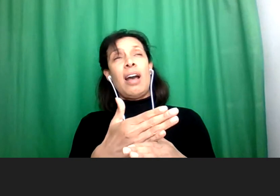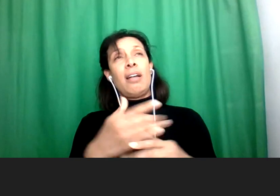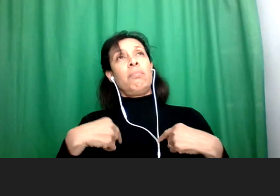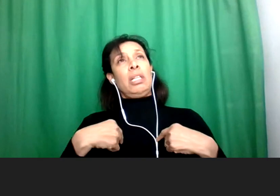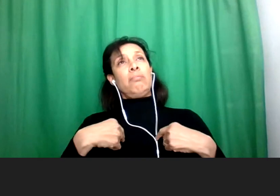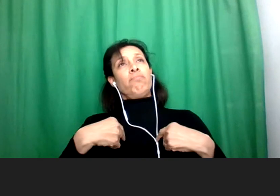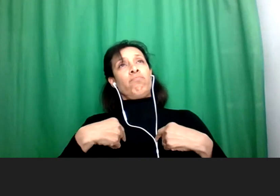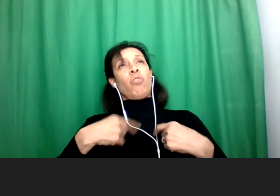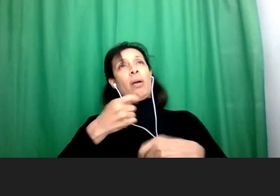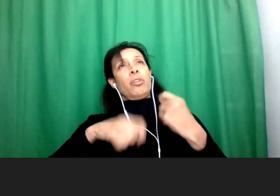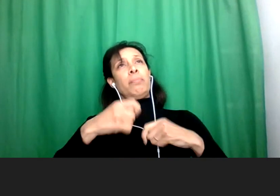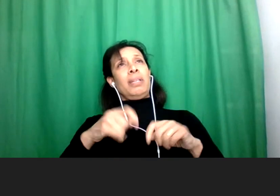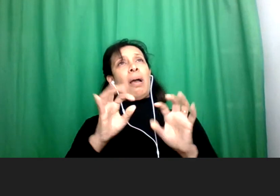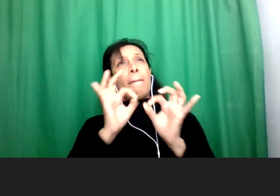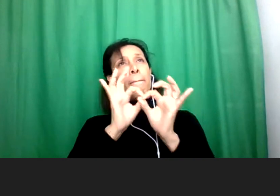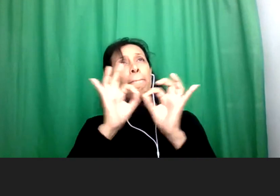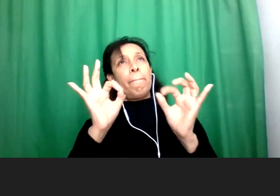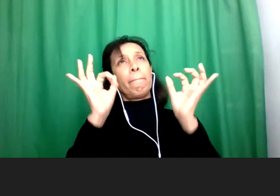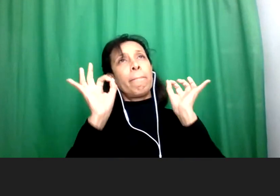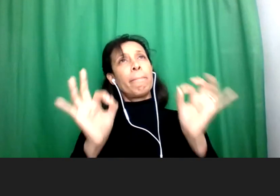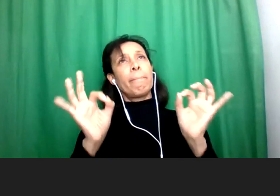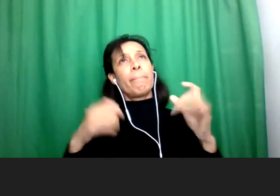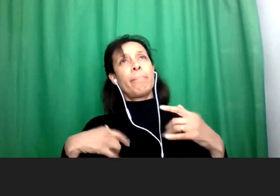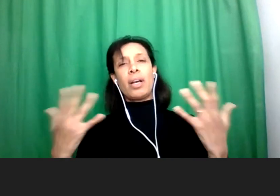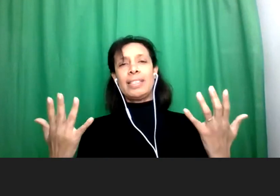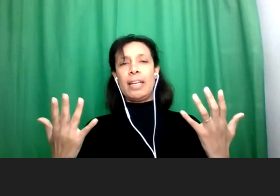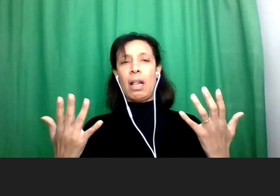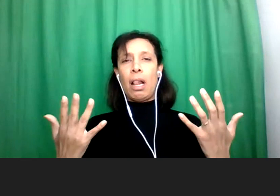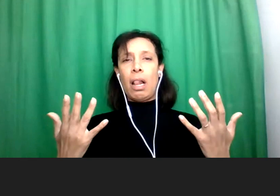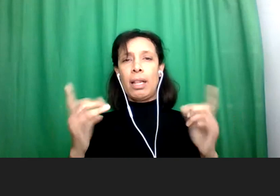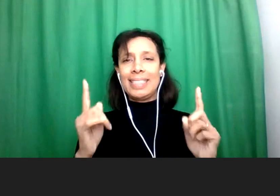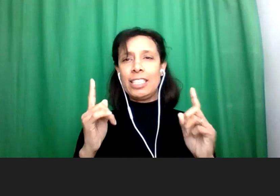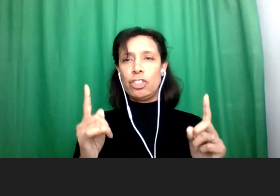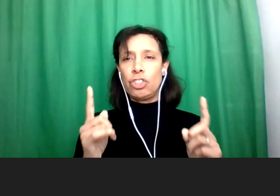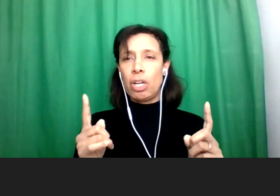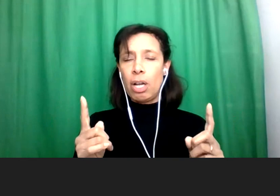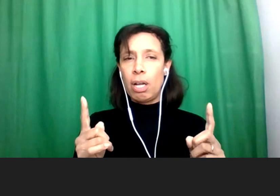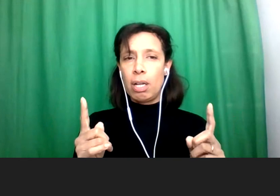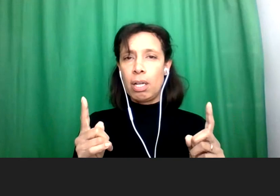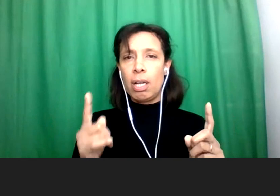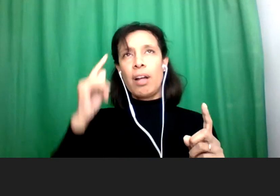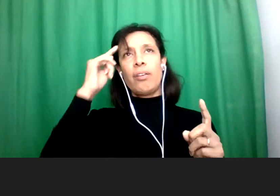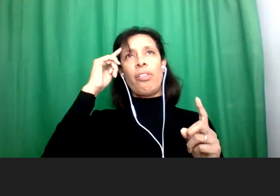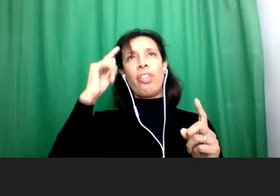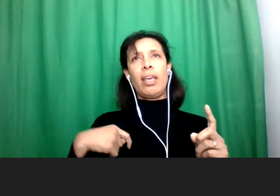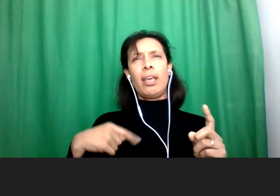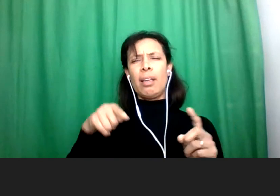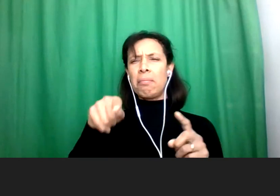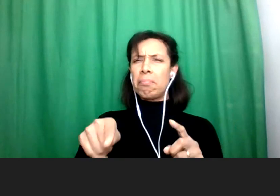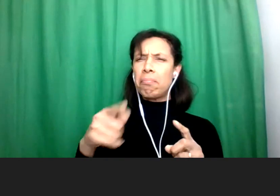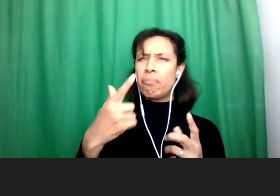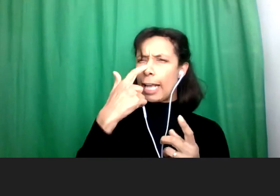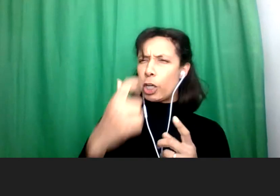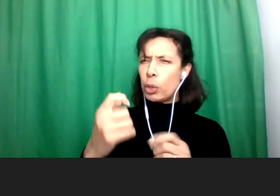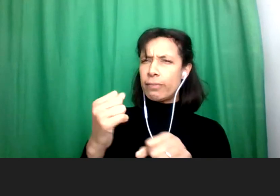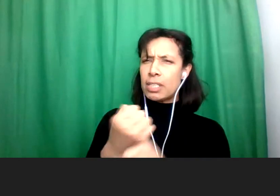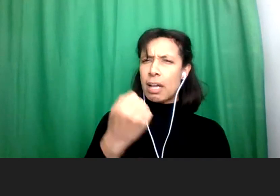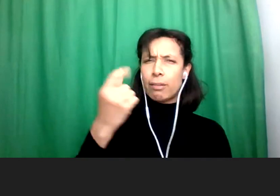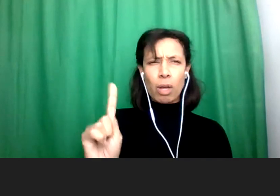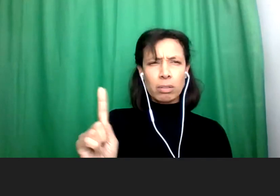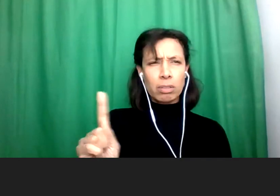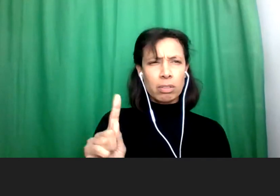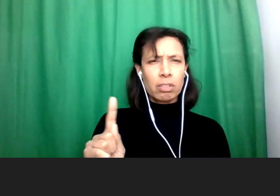this assignment. And I'm going to really pull this apart. I'm going to think, well, what could the teacher have done? What opportunities were there